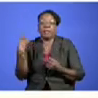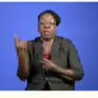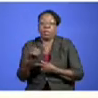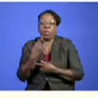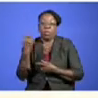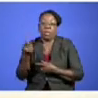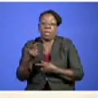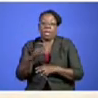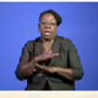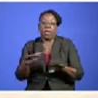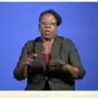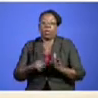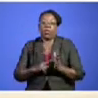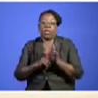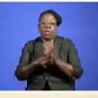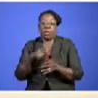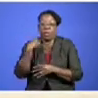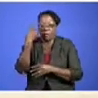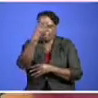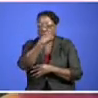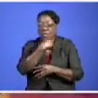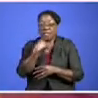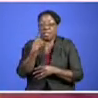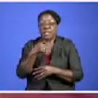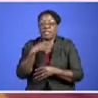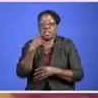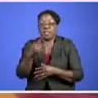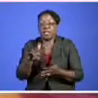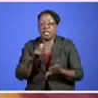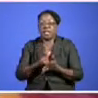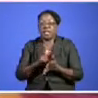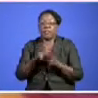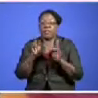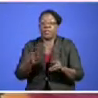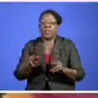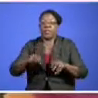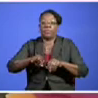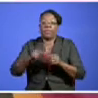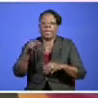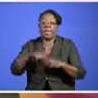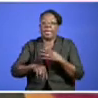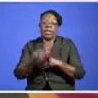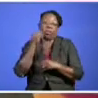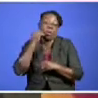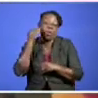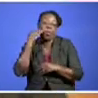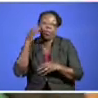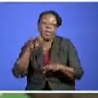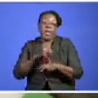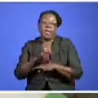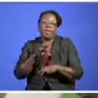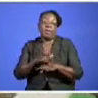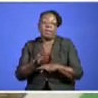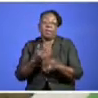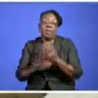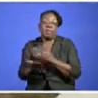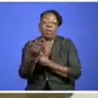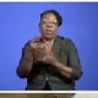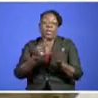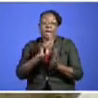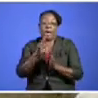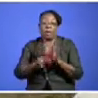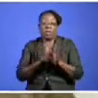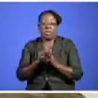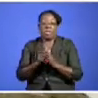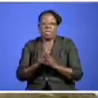or disclose her identity, says the assailants gained entry through her back window during the early morning hours. The still